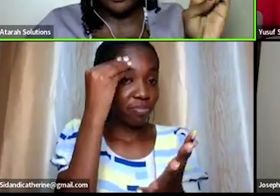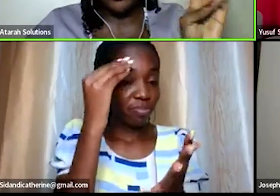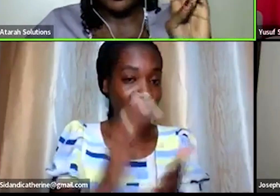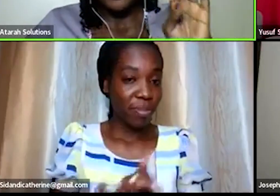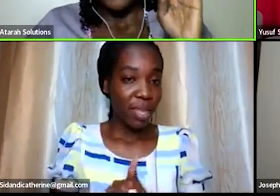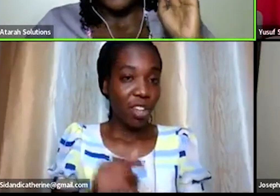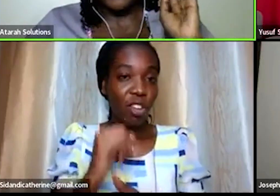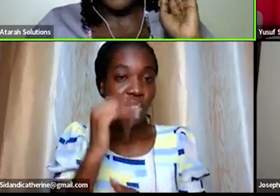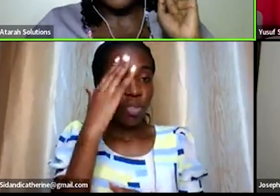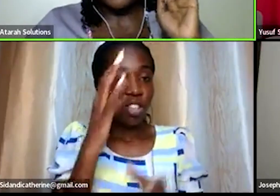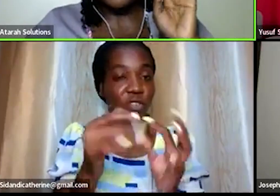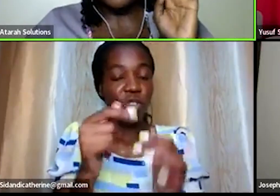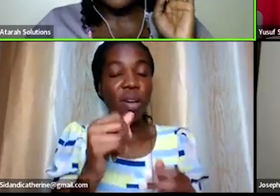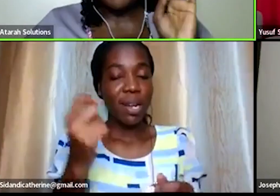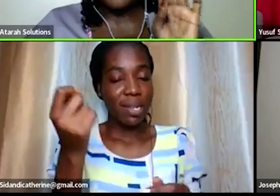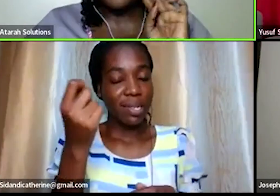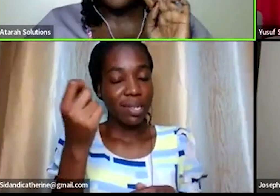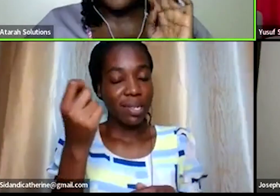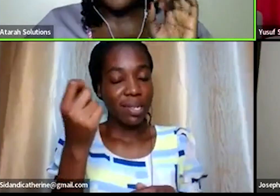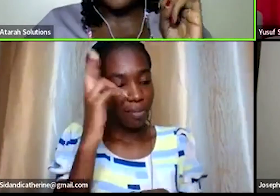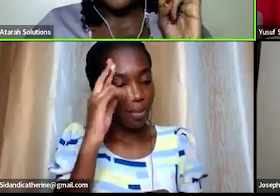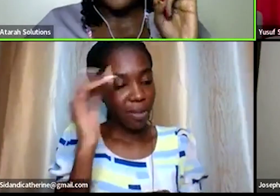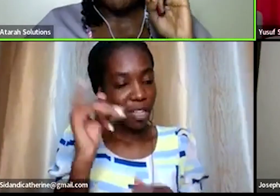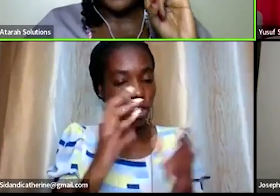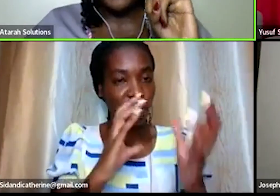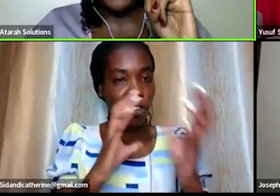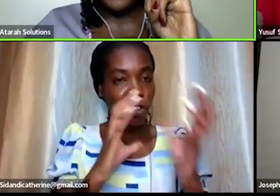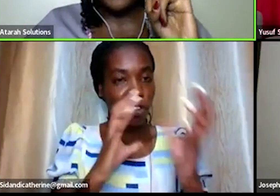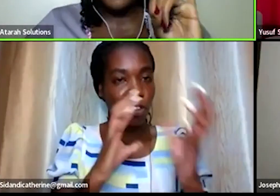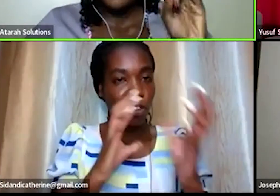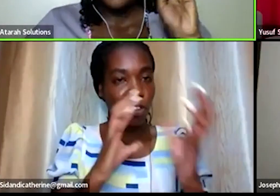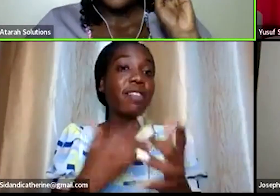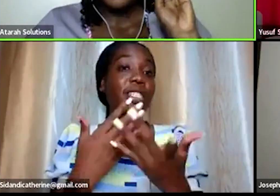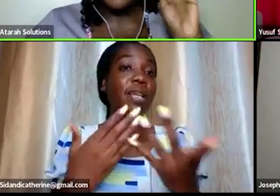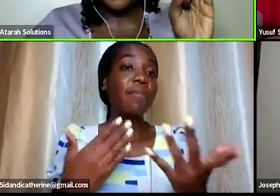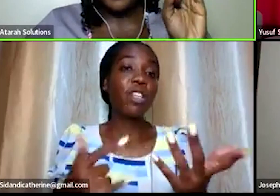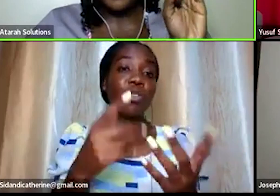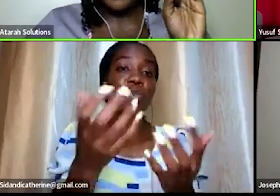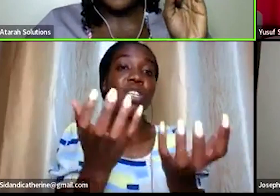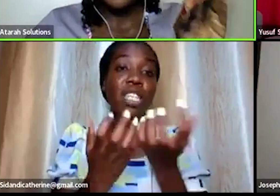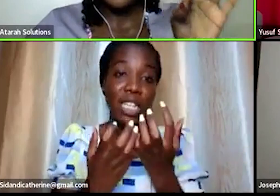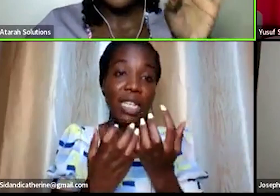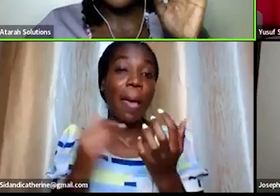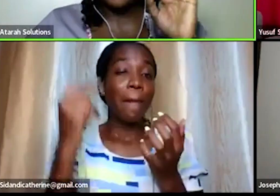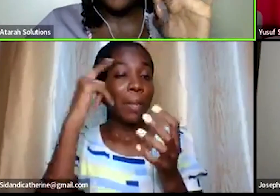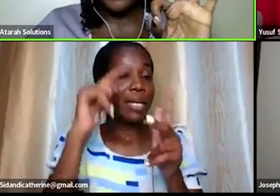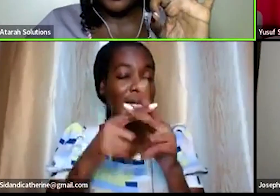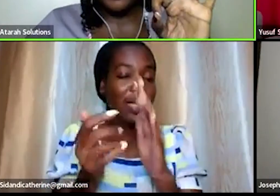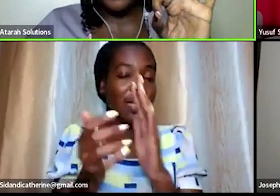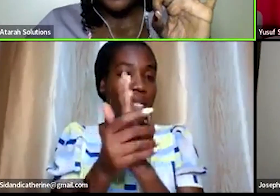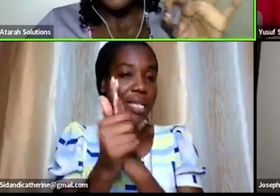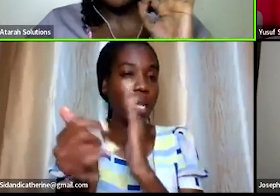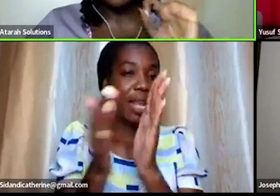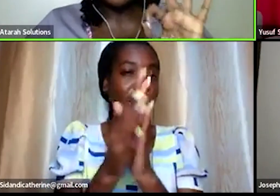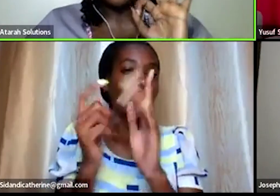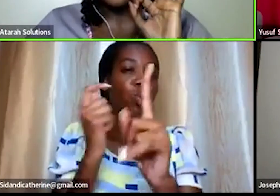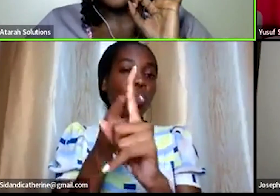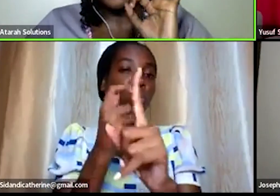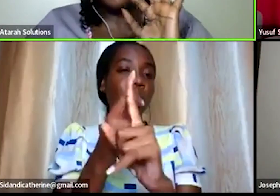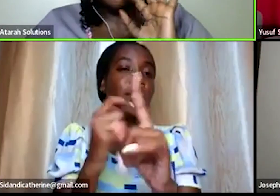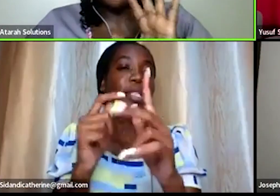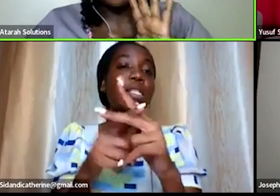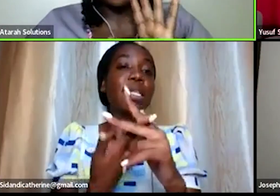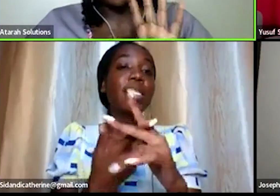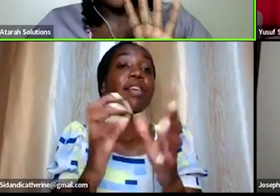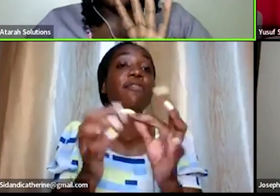this conversation. There's something that you need: mindset, skill set, and tool set. If you're going